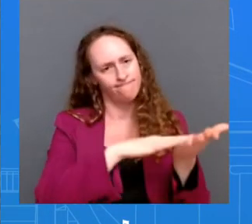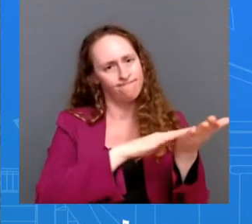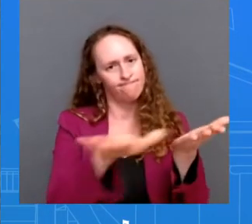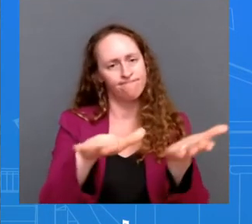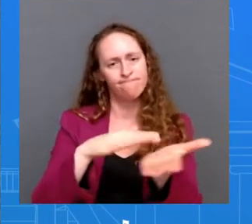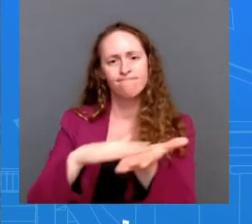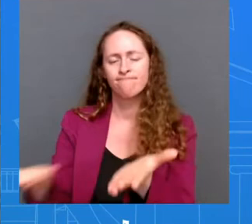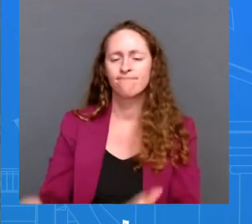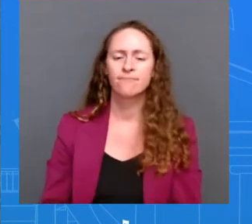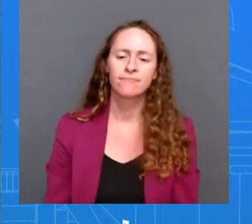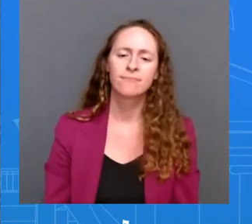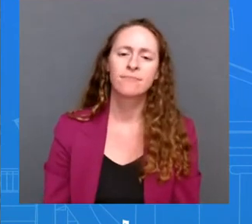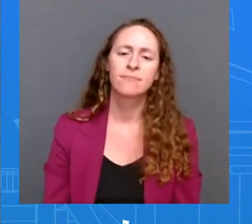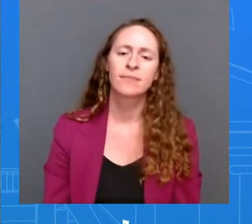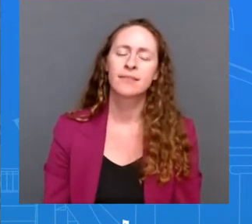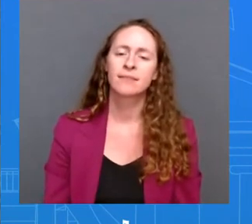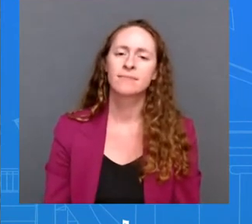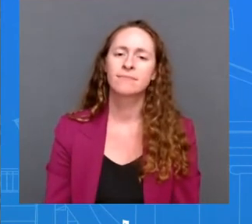Russian motives or intent here.